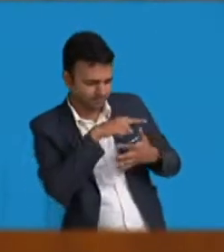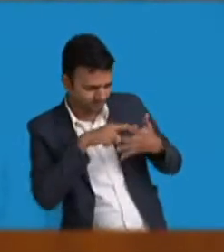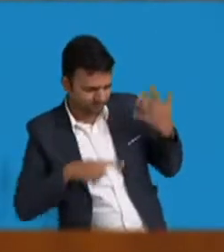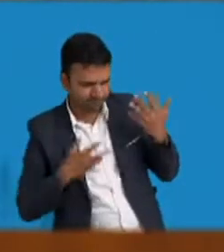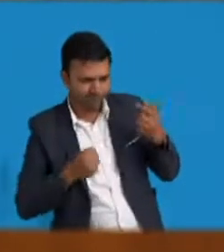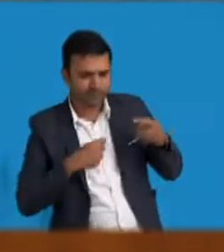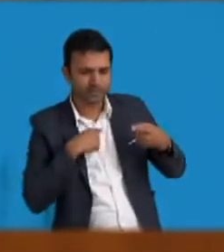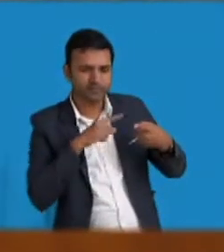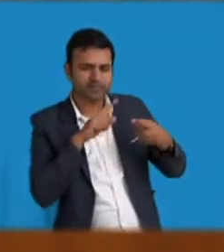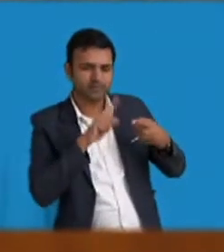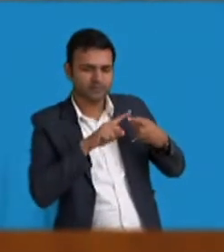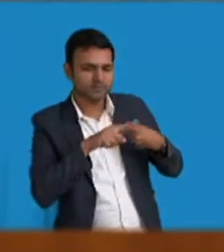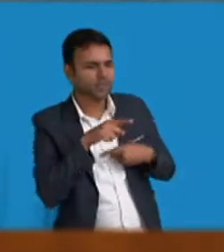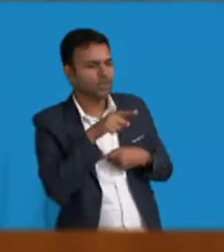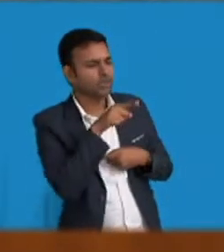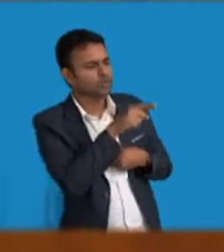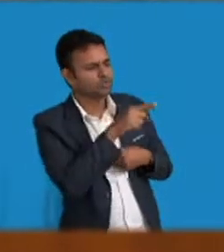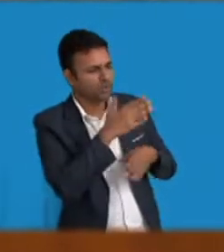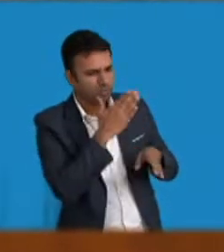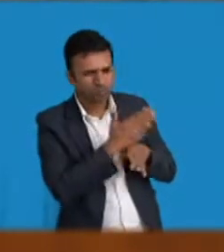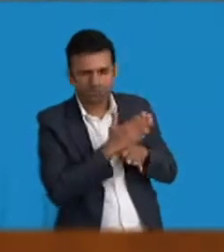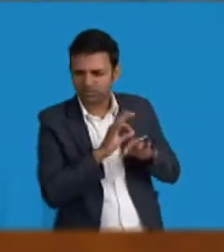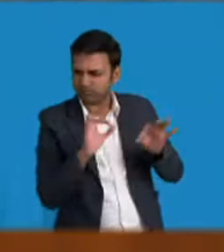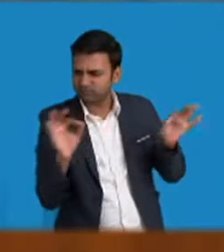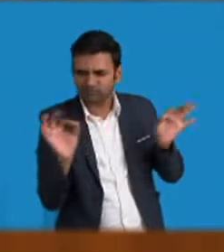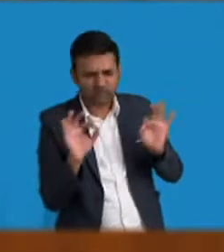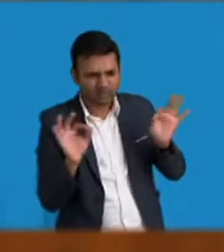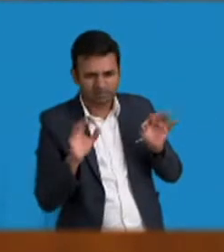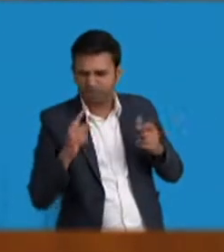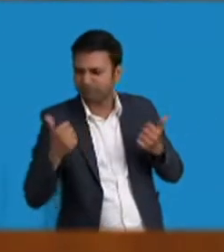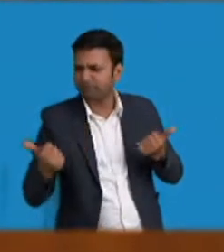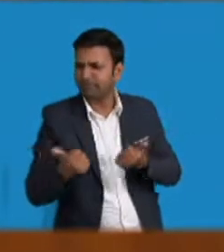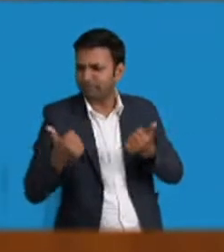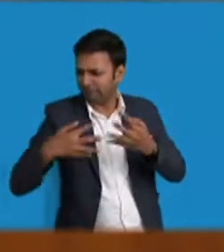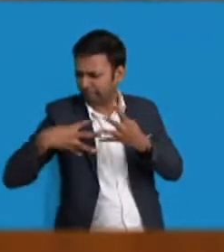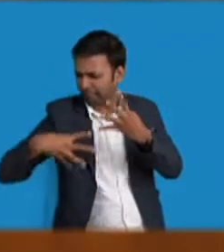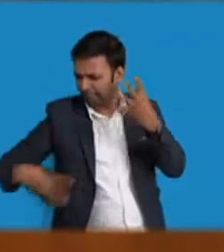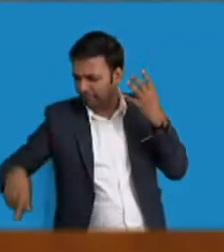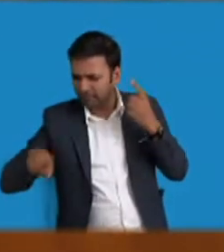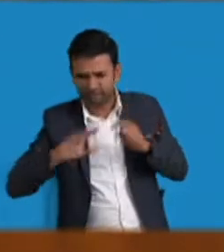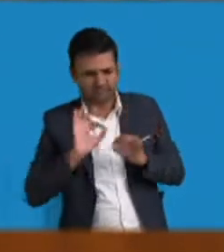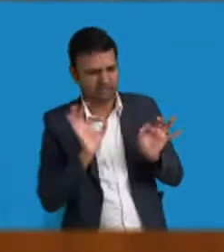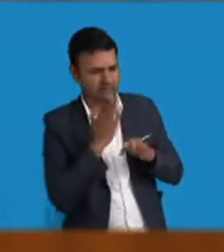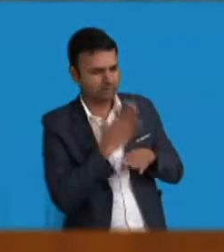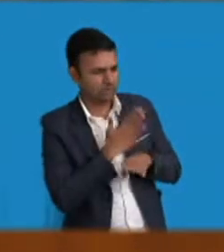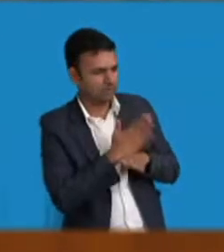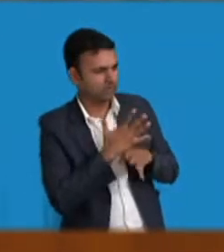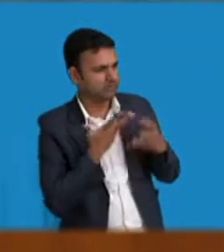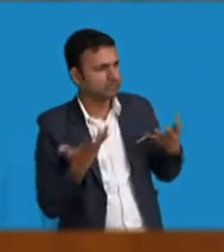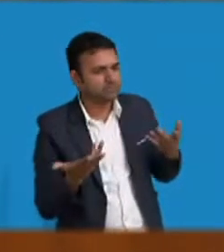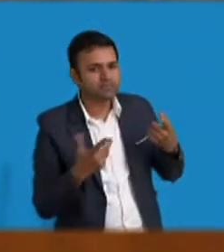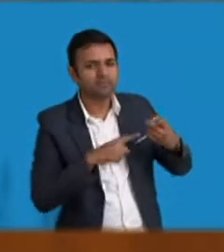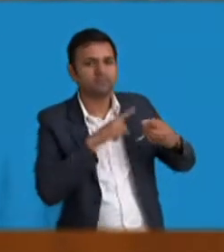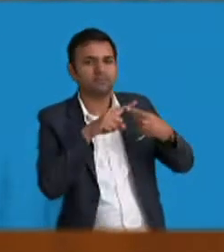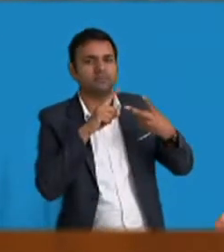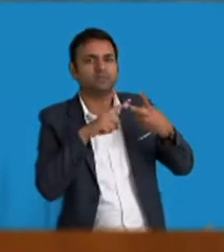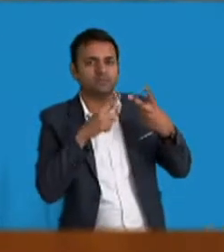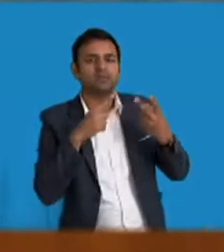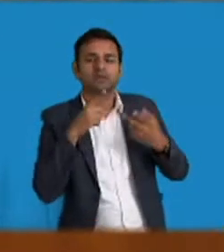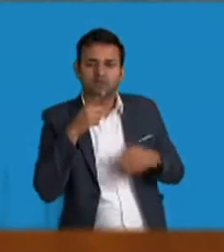unemployment. Two, we are importing a lot of basic skills. And